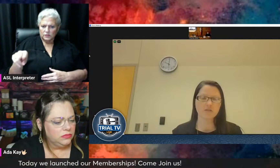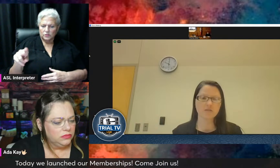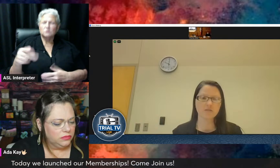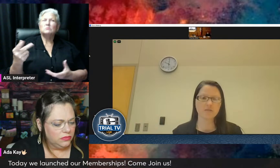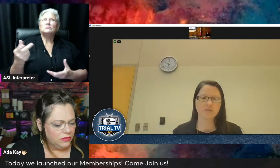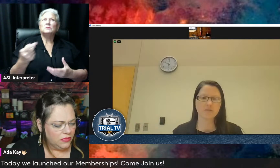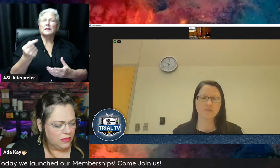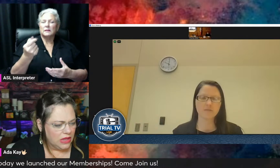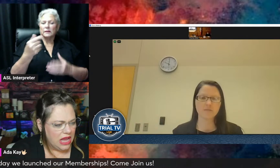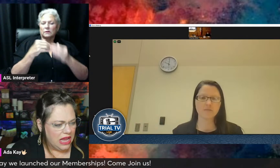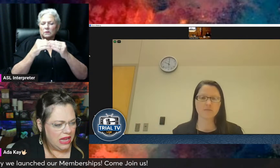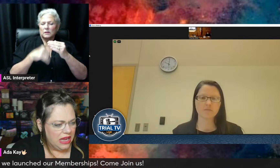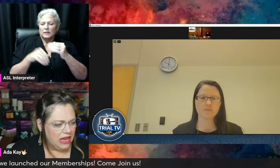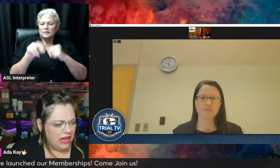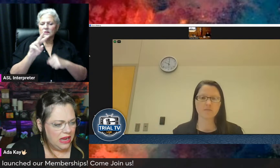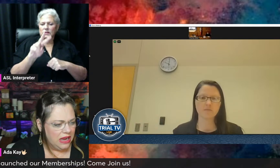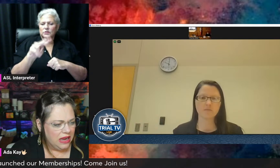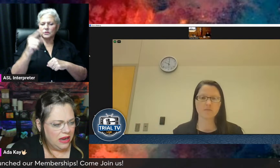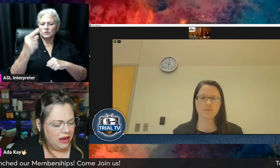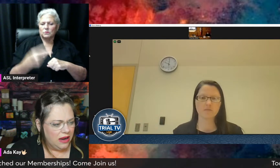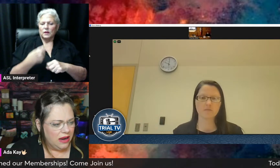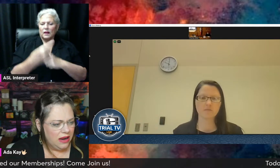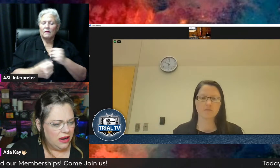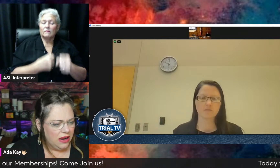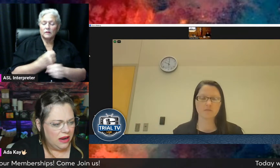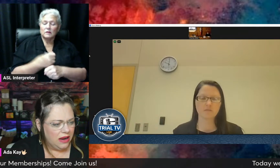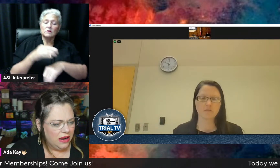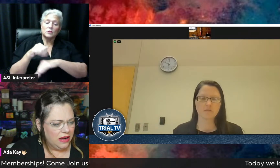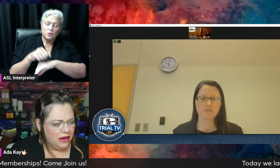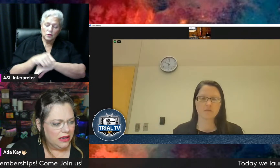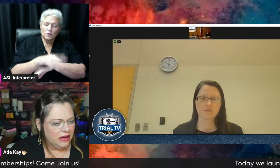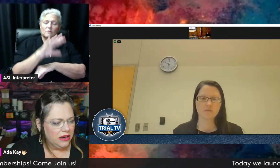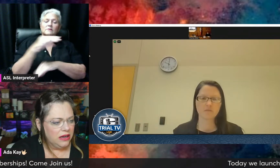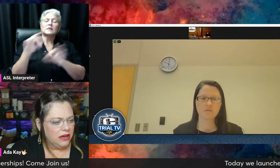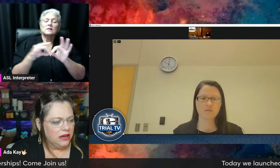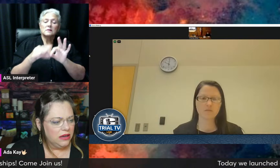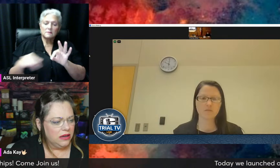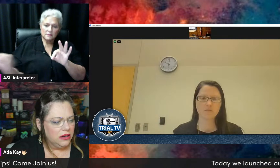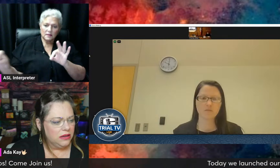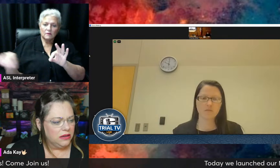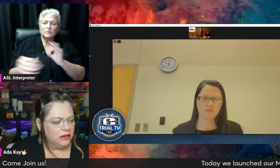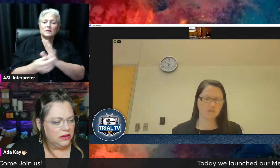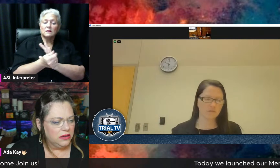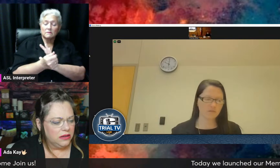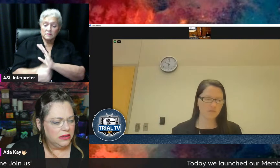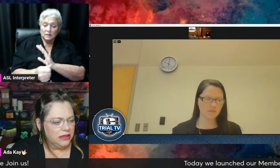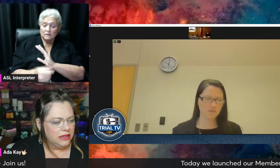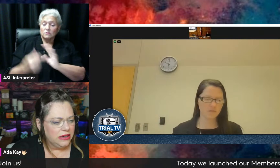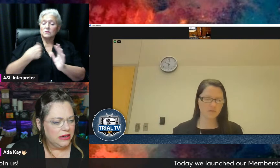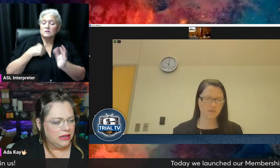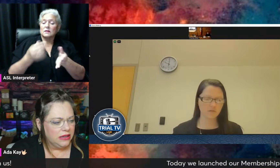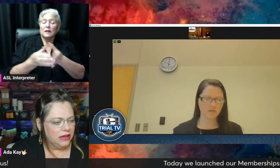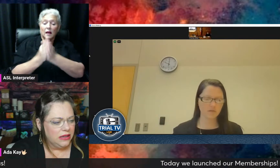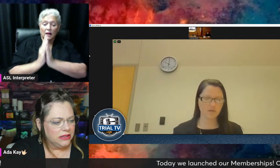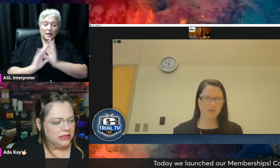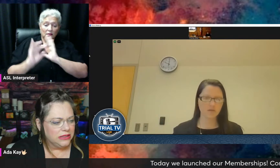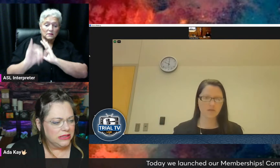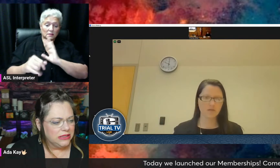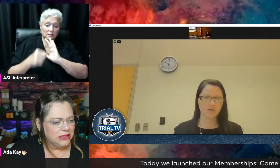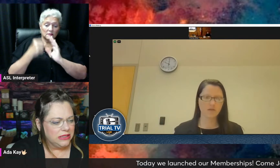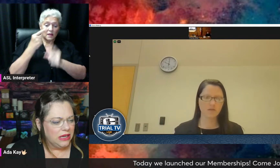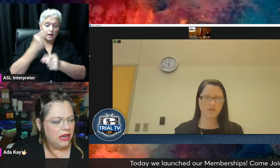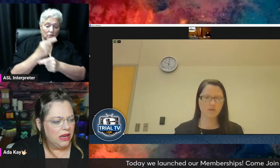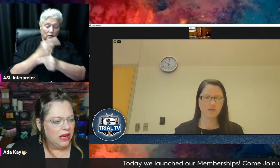years. You have sent a statement of qualifications along, and I ask, is that an accurate representation of your education,